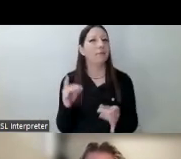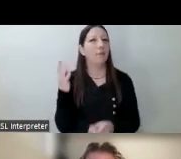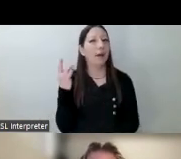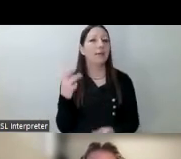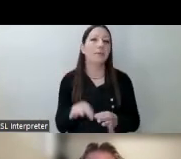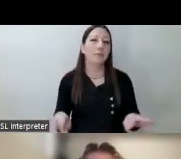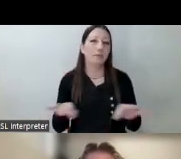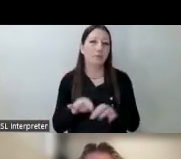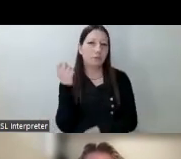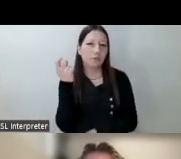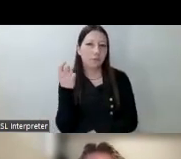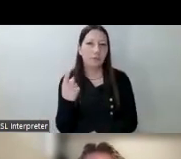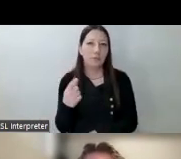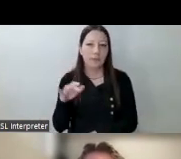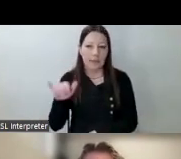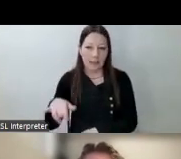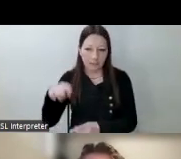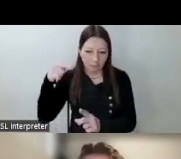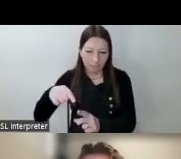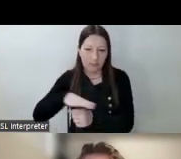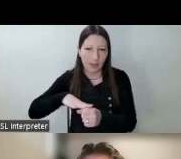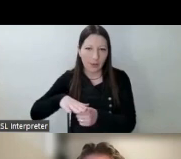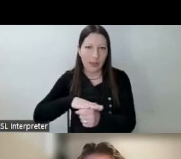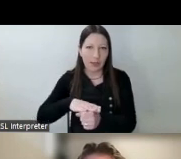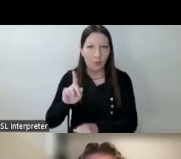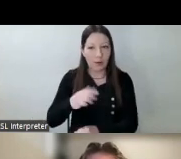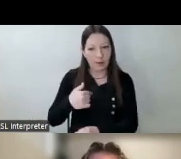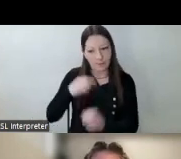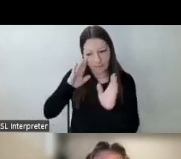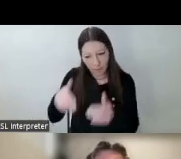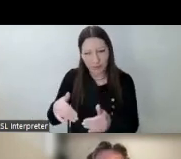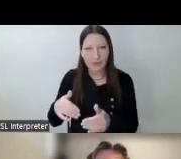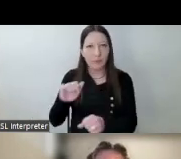in, as well as the events and issues I'm looking at within that specific area.